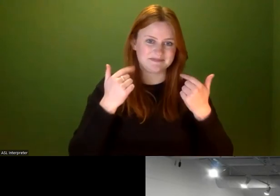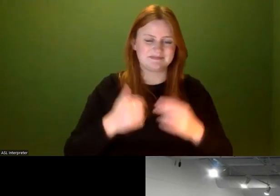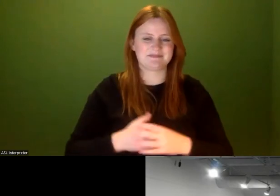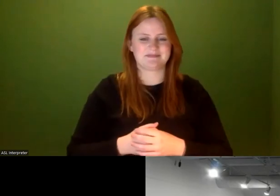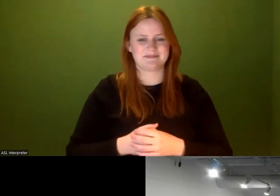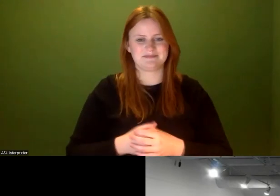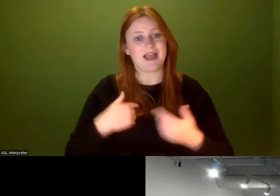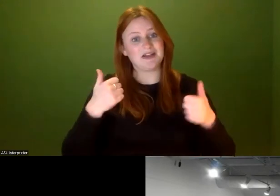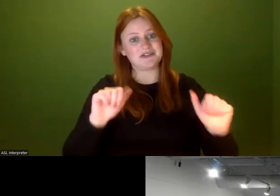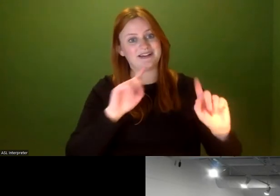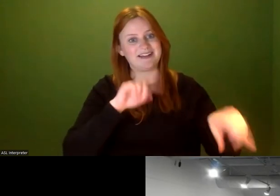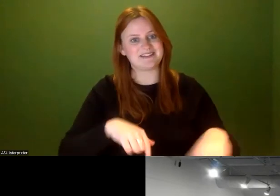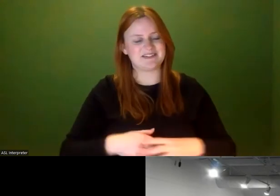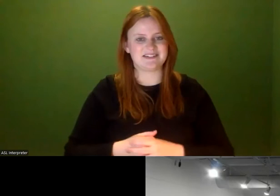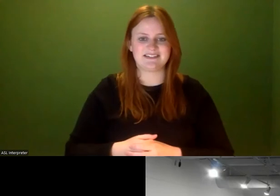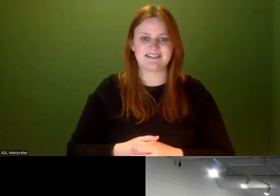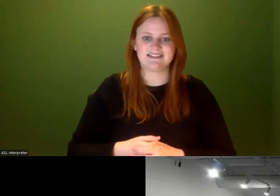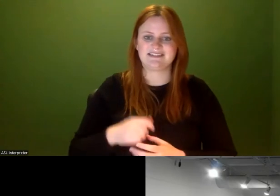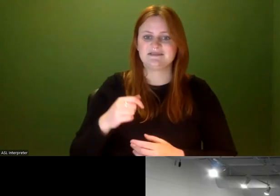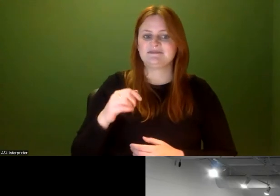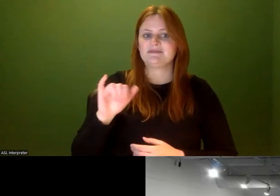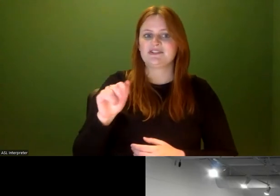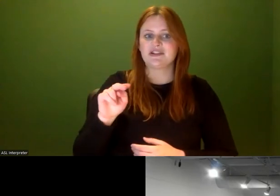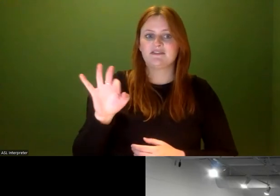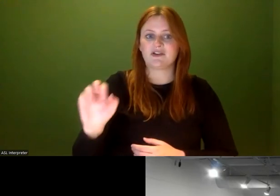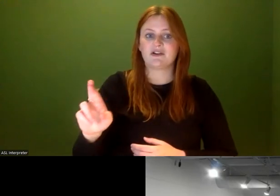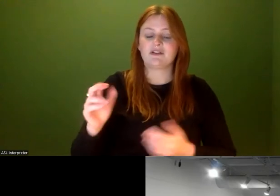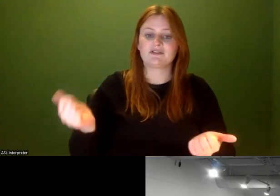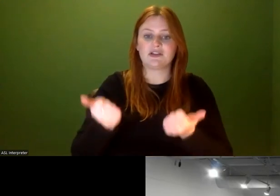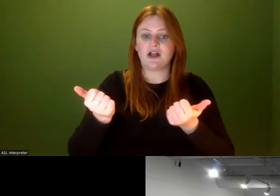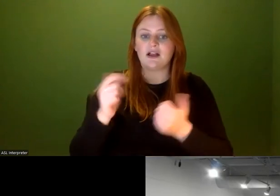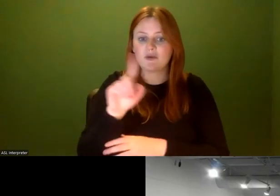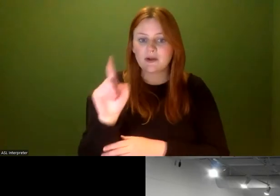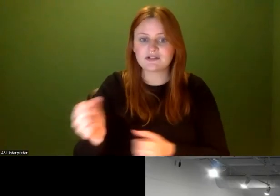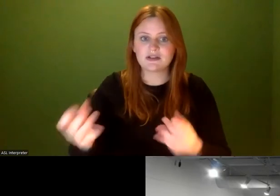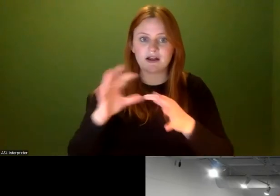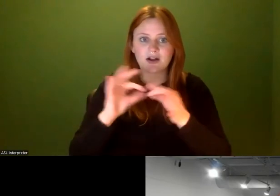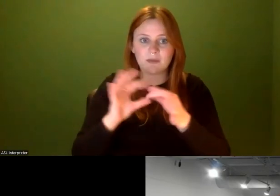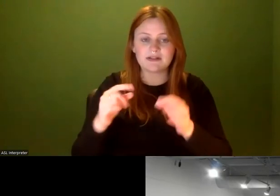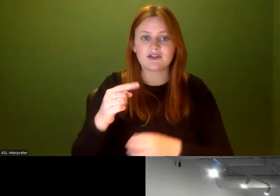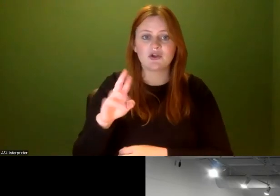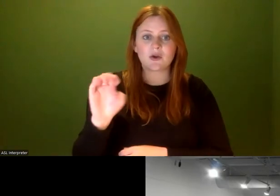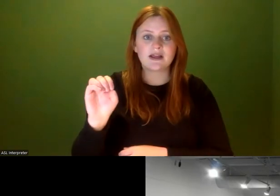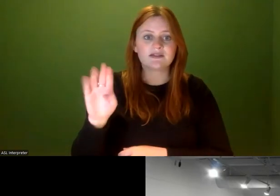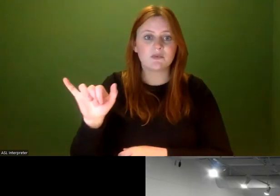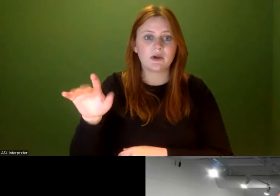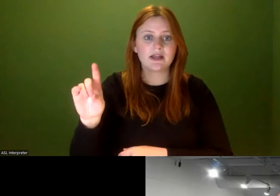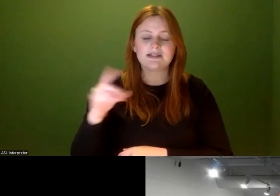I tried. Well, there's lots of comments and lots of questions here. So Grace Boyd says, stunning as always, Grace.